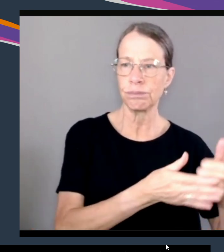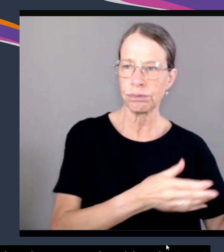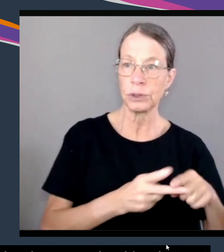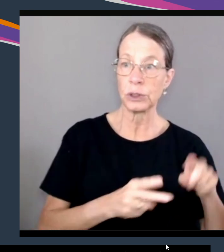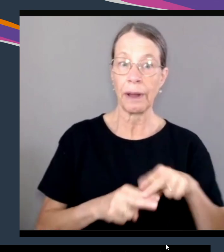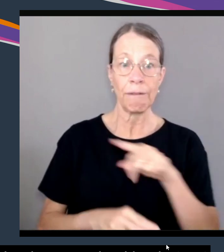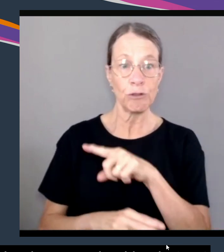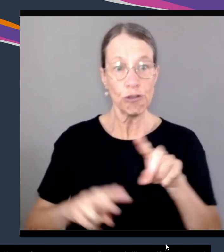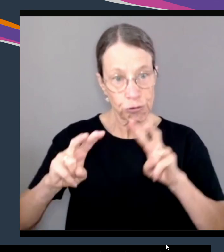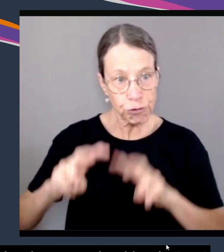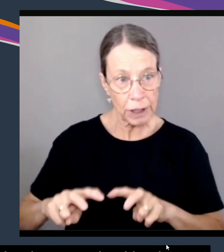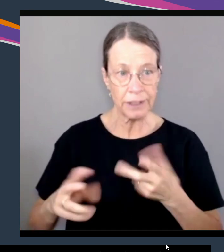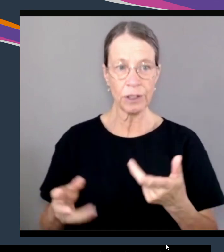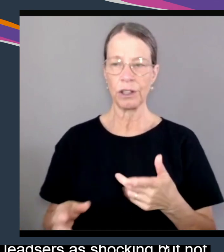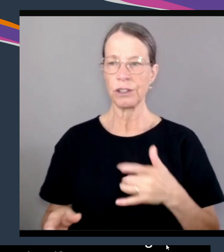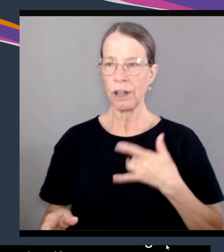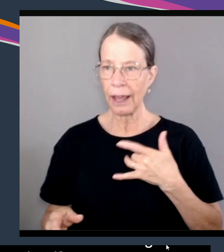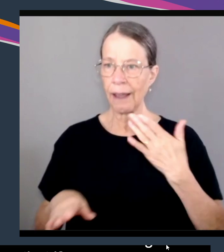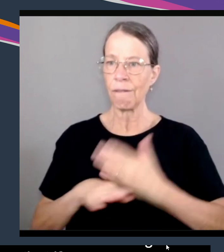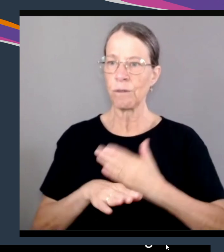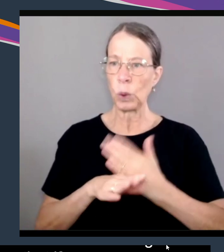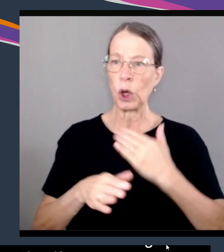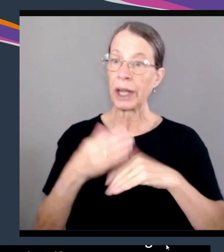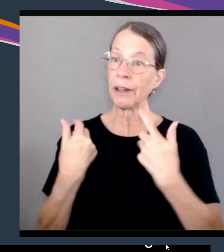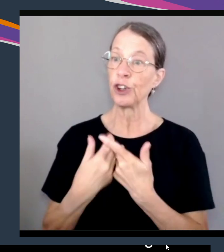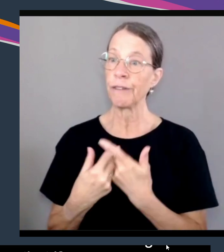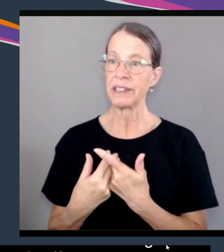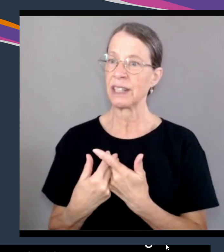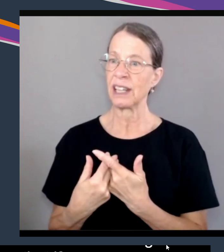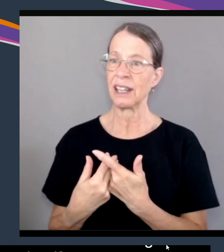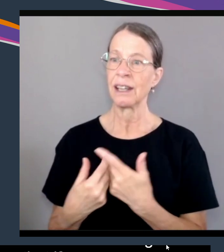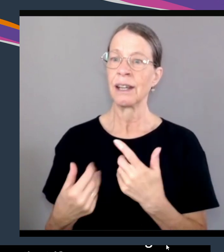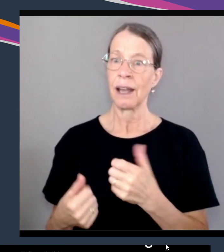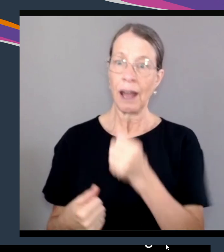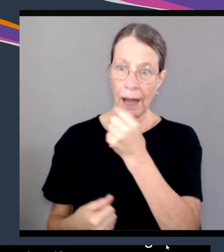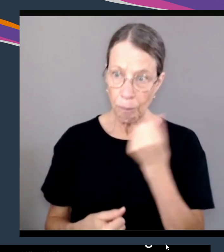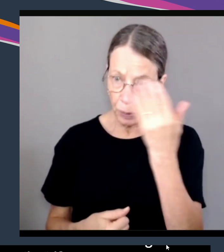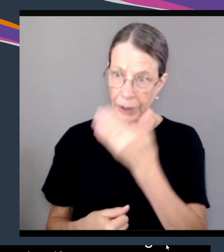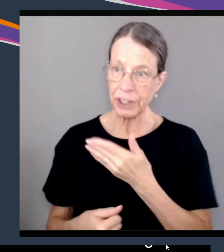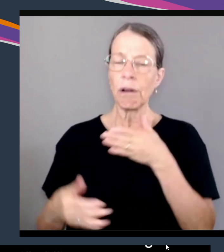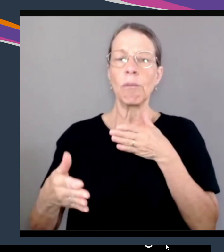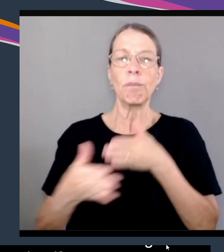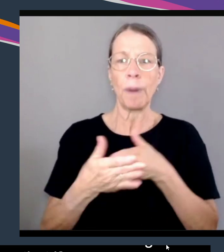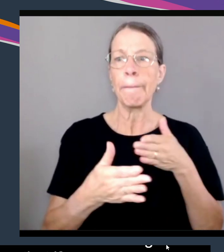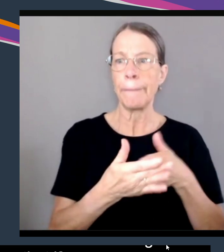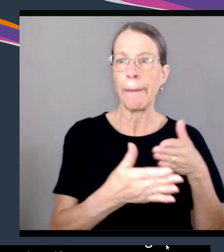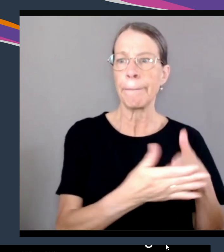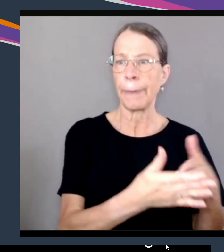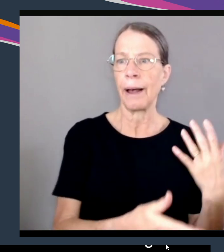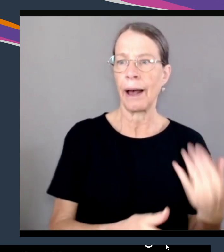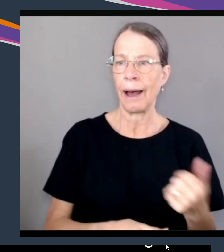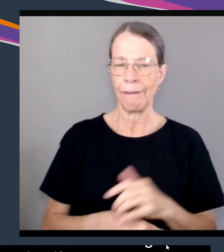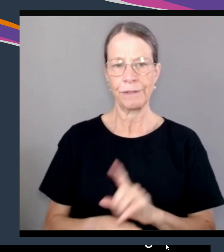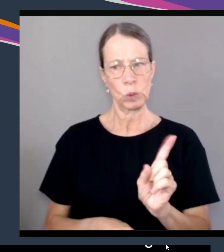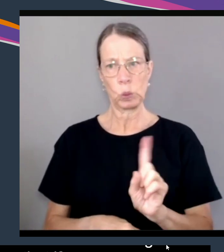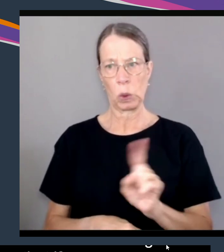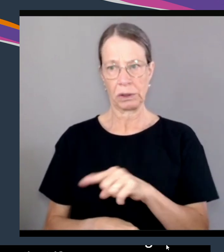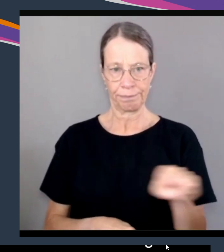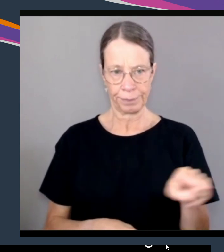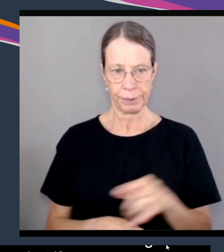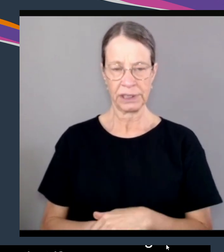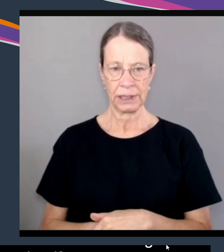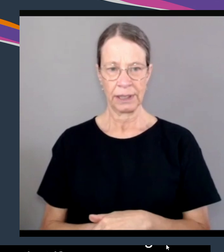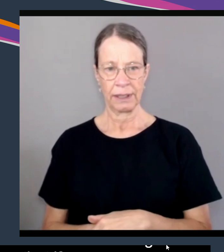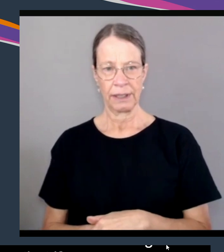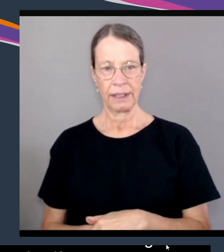against, and how it manifested and presented itself in my research